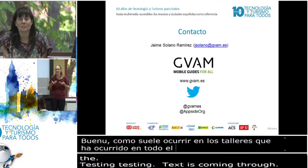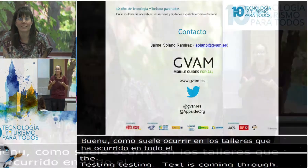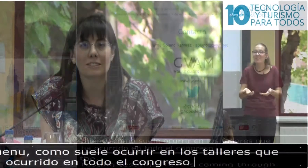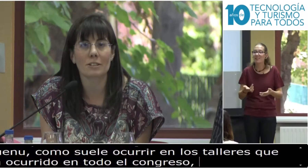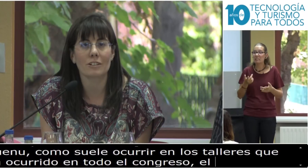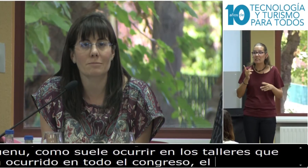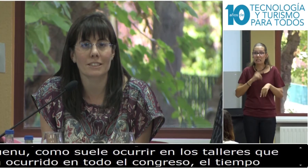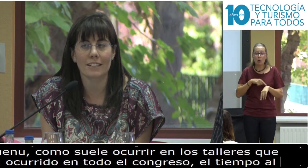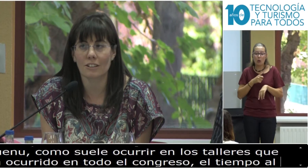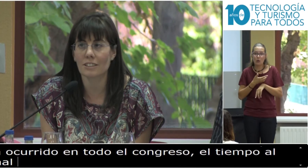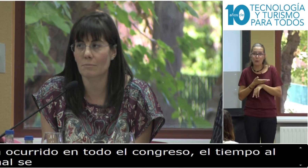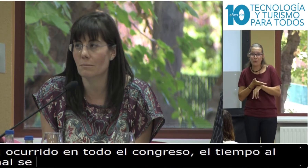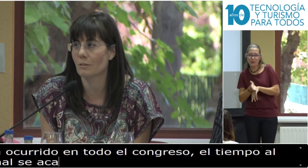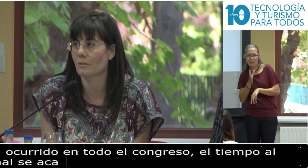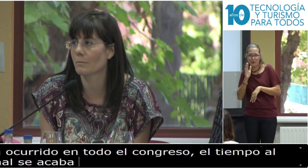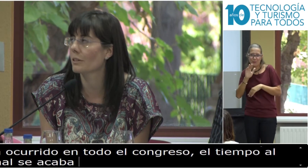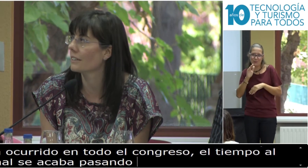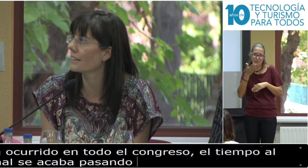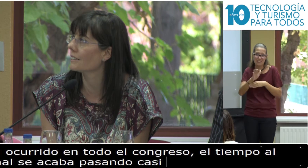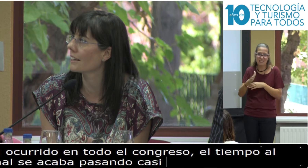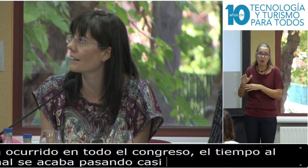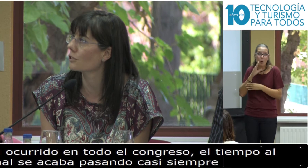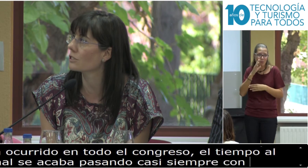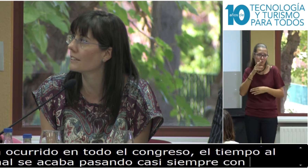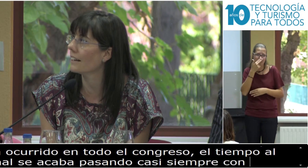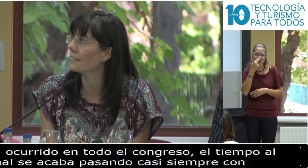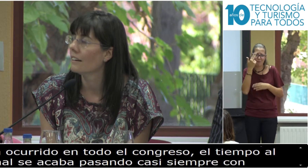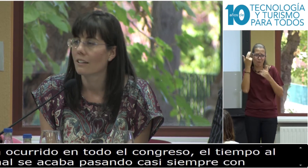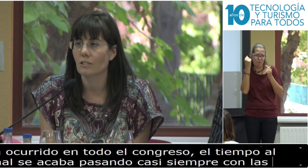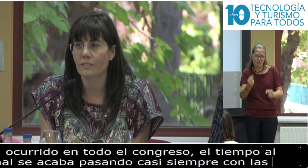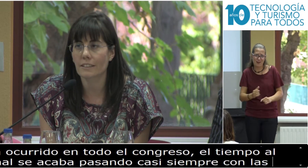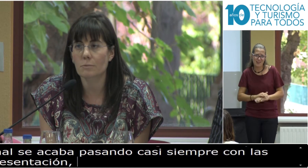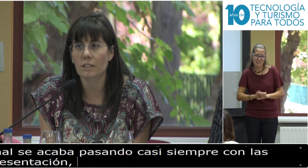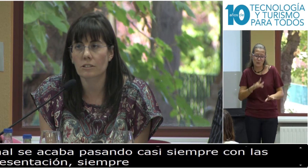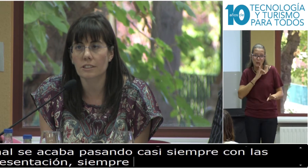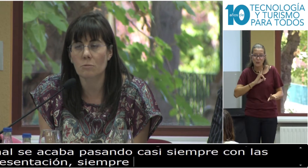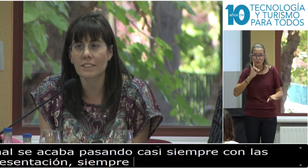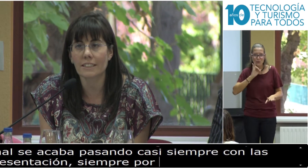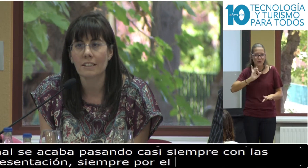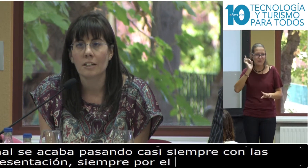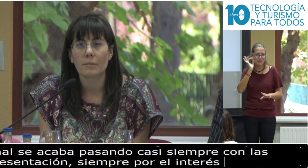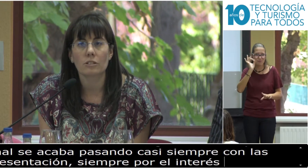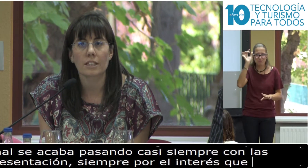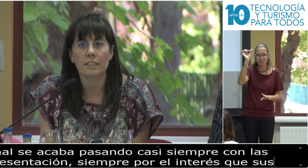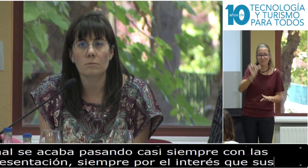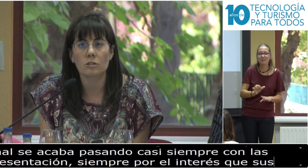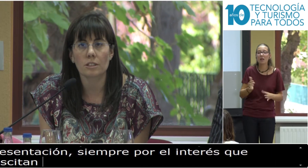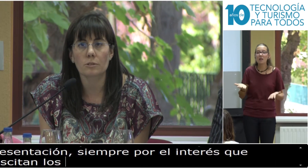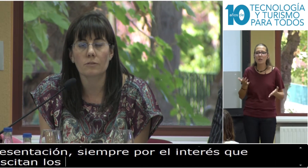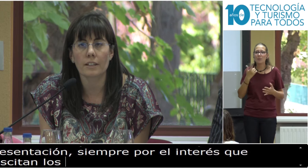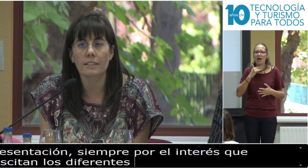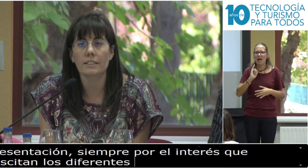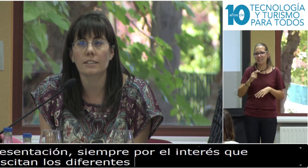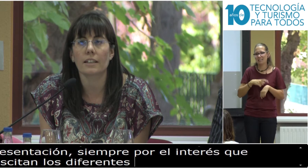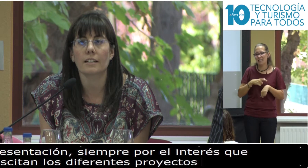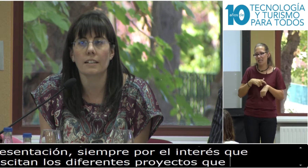this Congress, time flies by, and we are all very interested in the